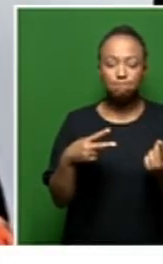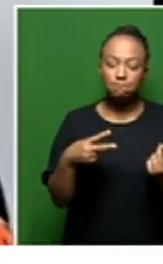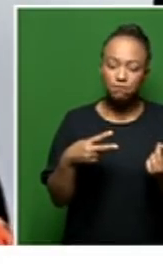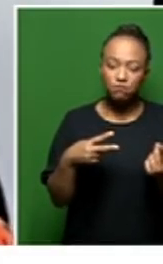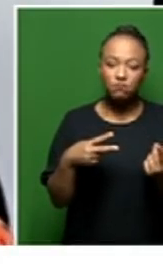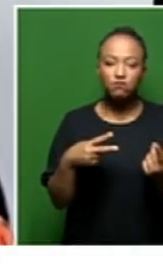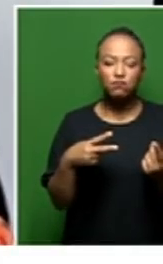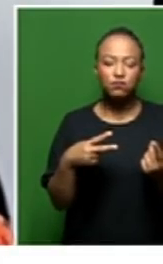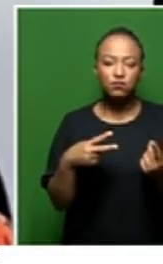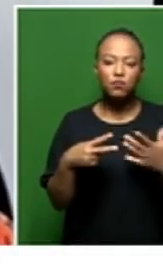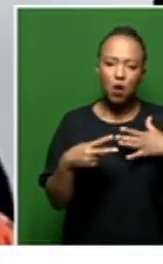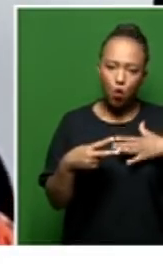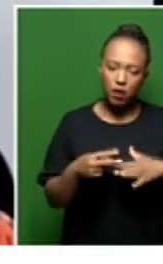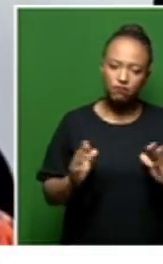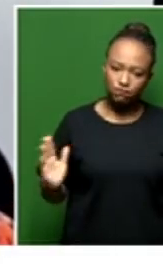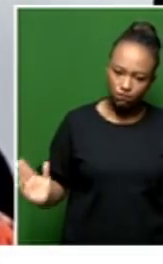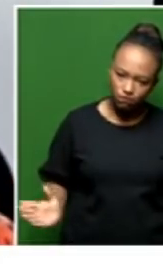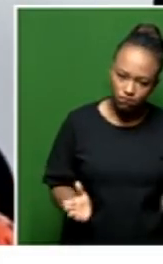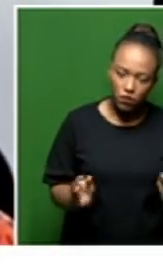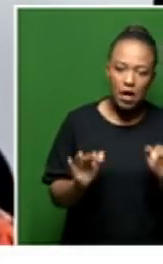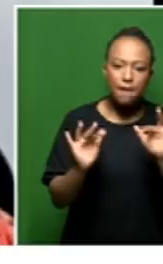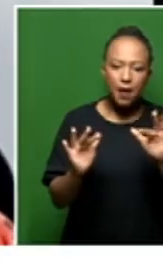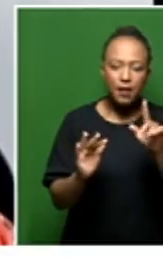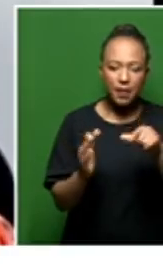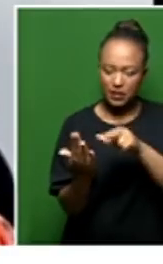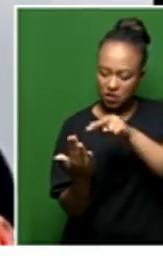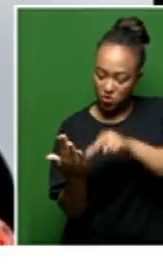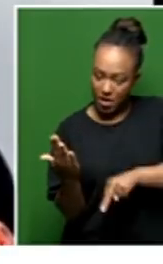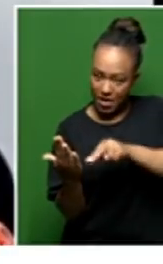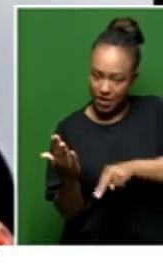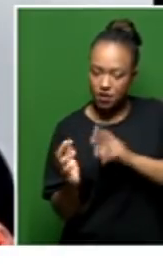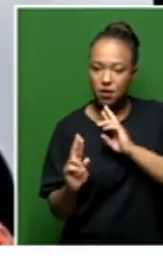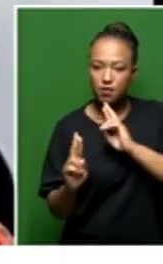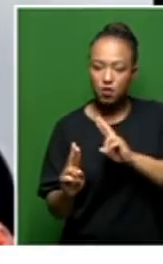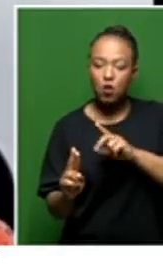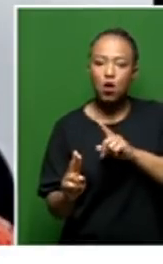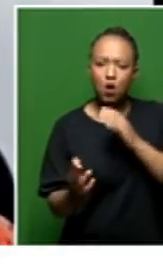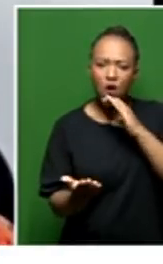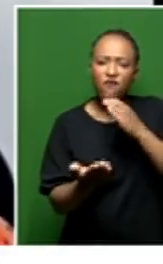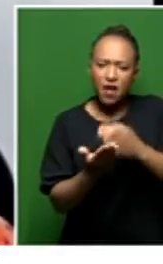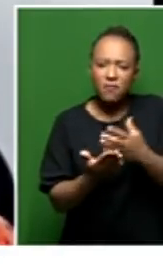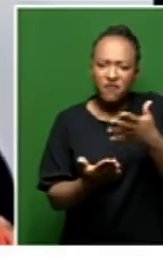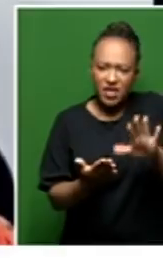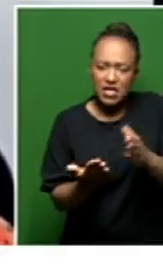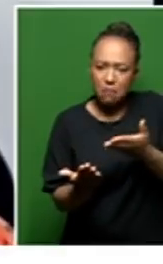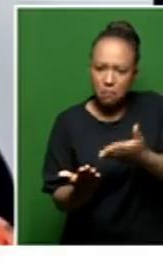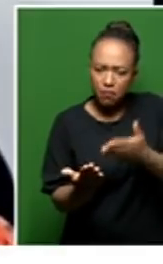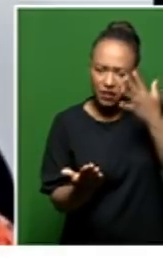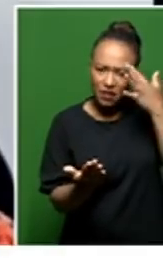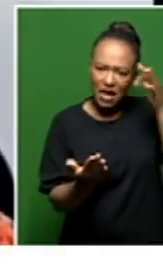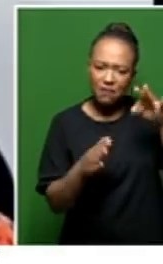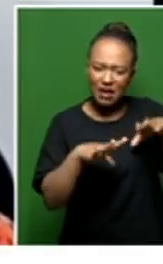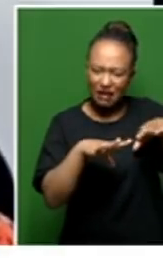to encourage the public to engage with the report, which does confirm that there was state capture and gives